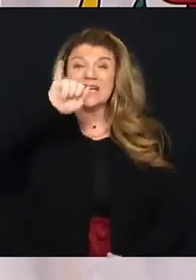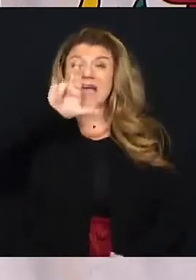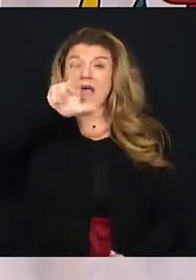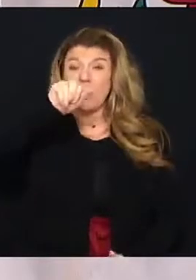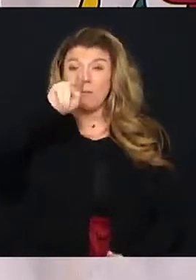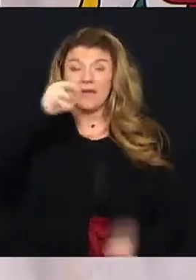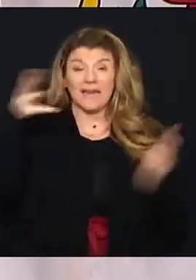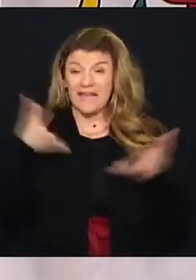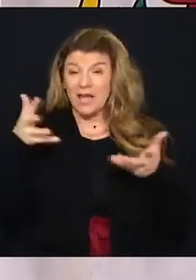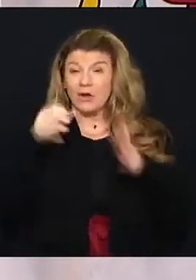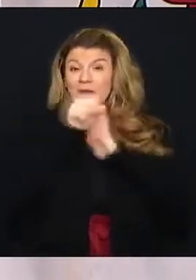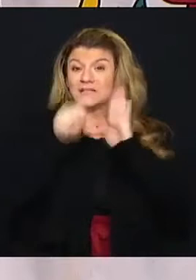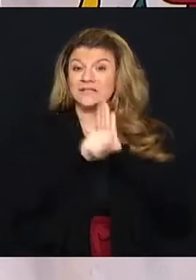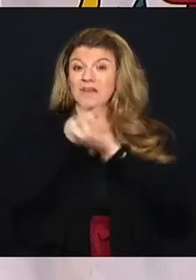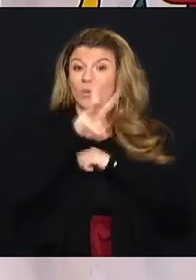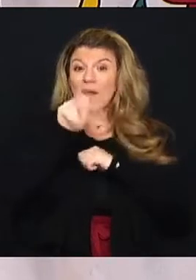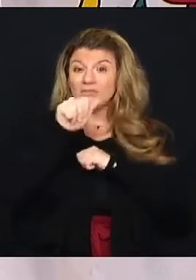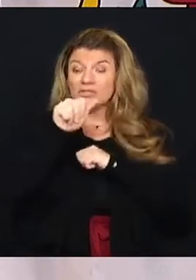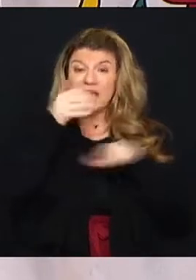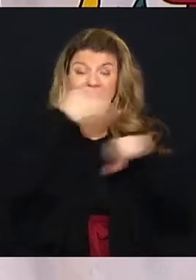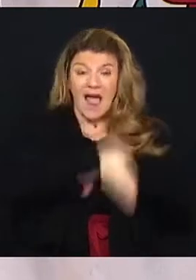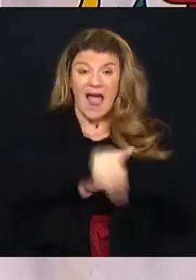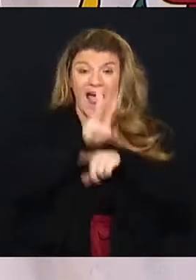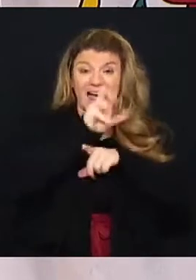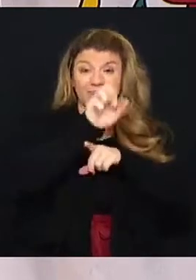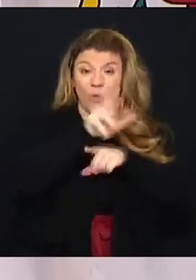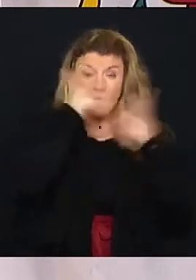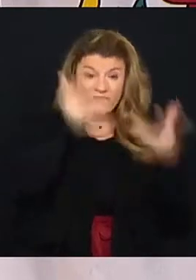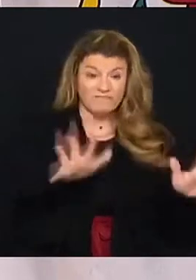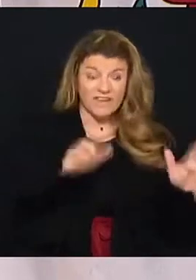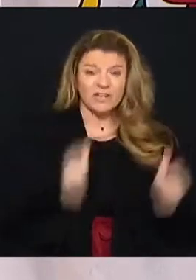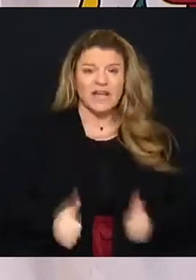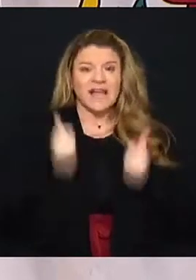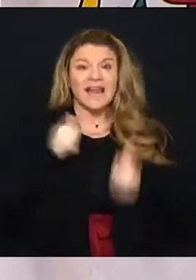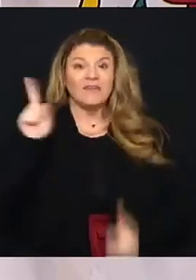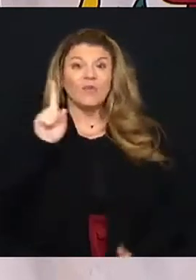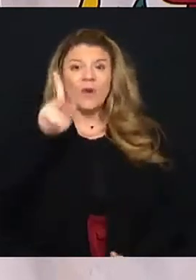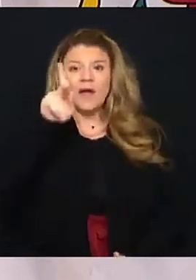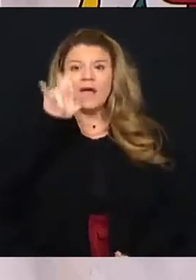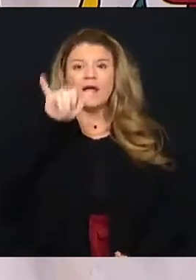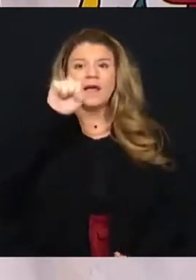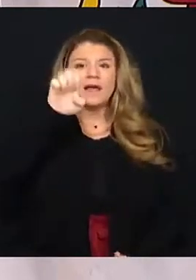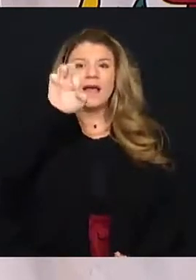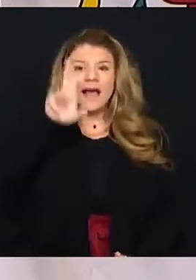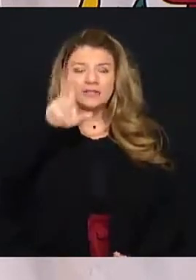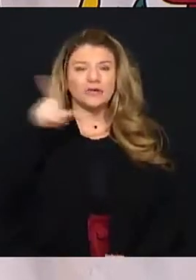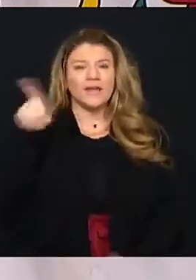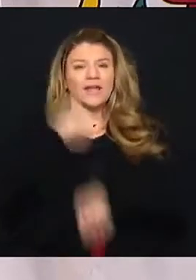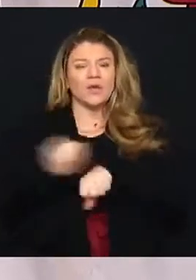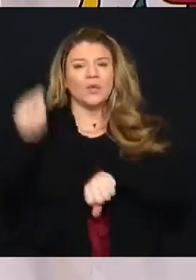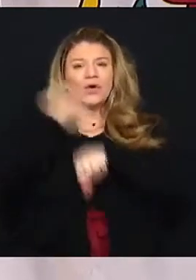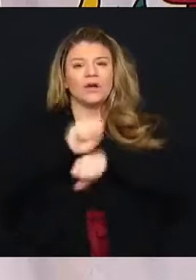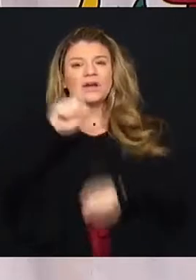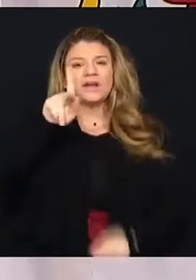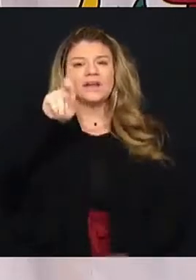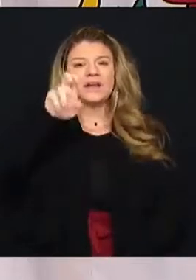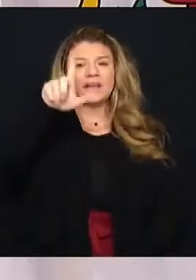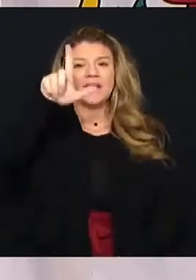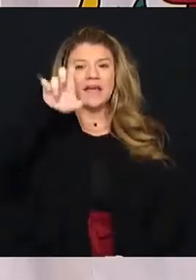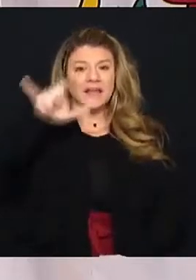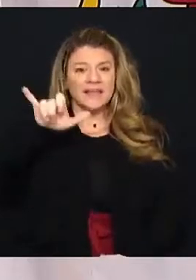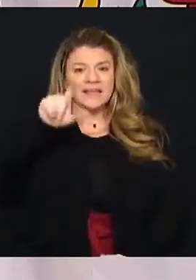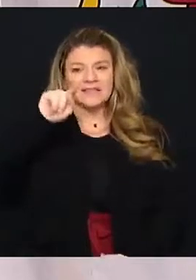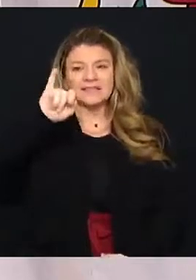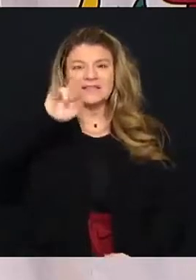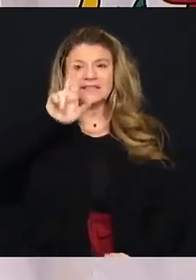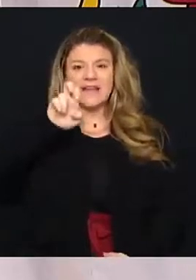Virginia. After the war, he lived in Kaiser, West Virginia. He worked at the Kelly Tire Plant in